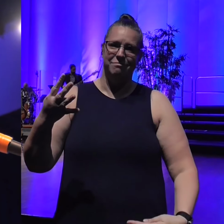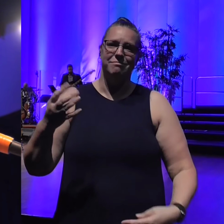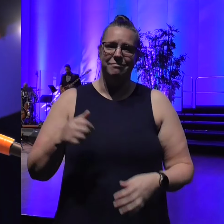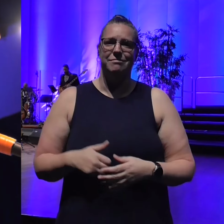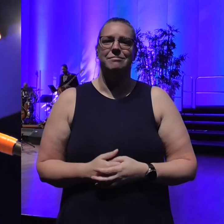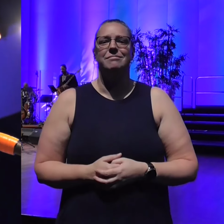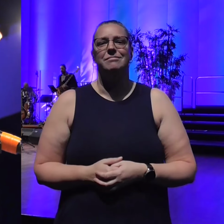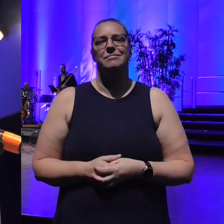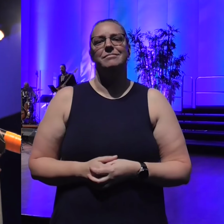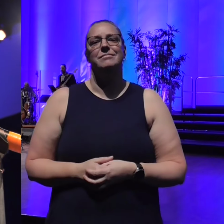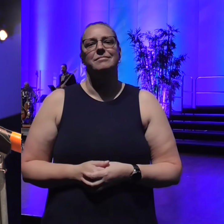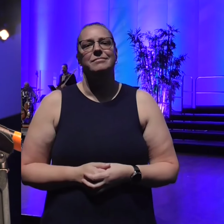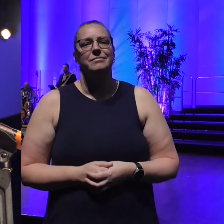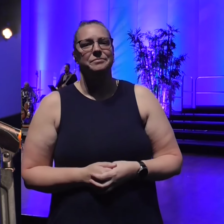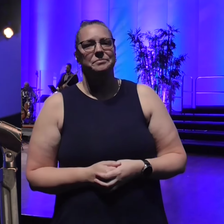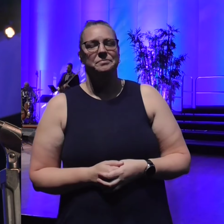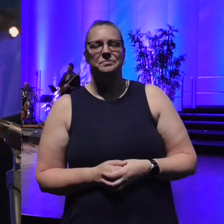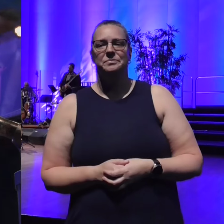for.